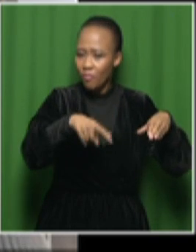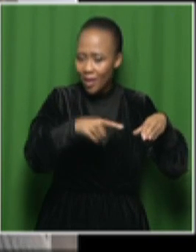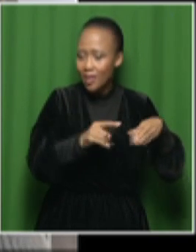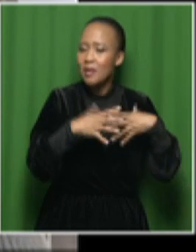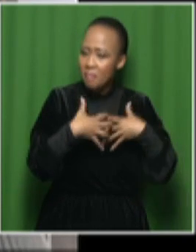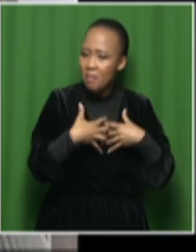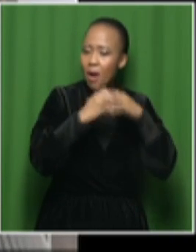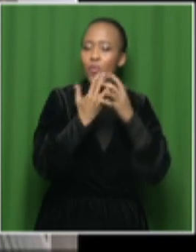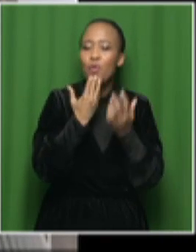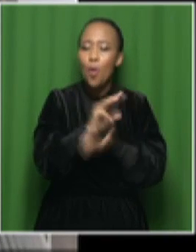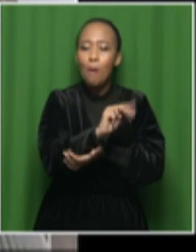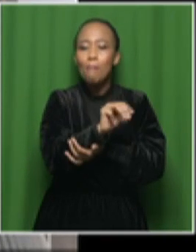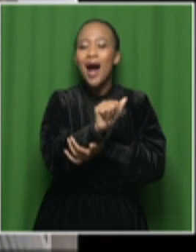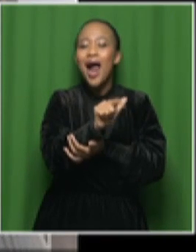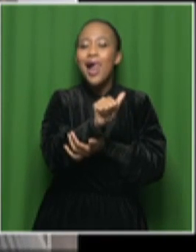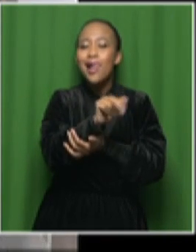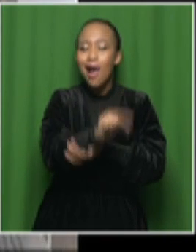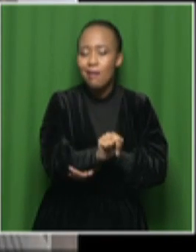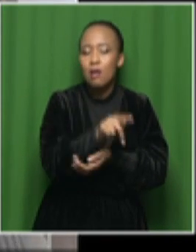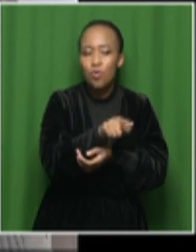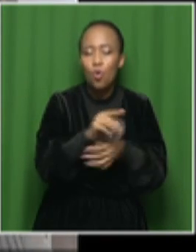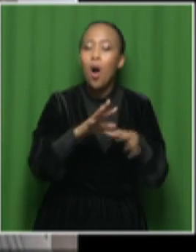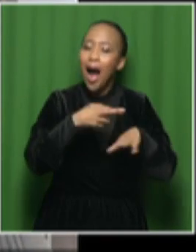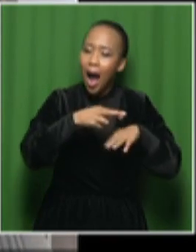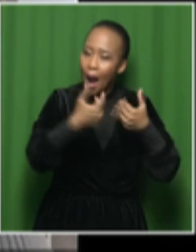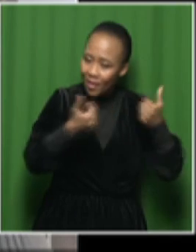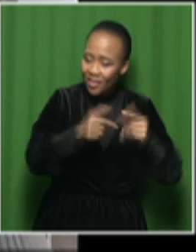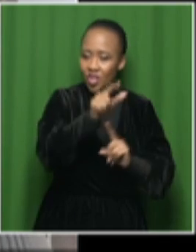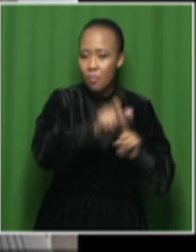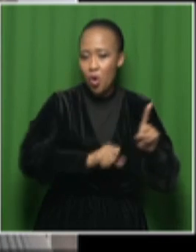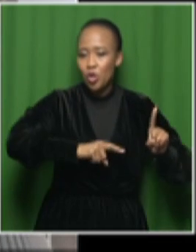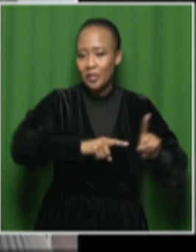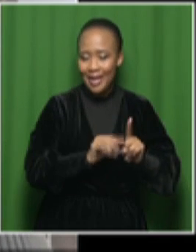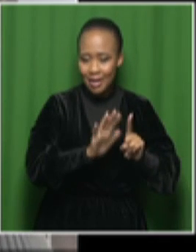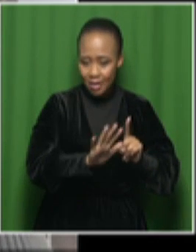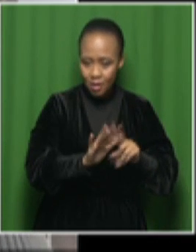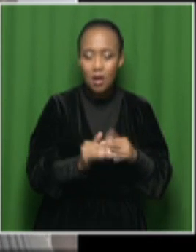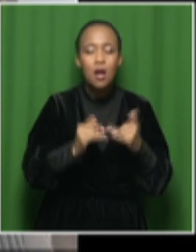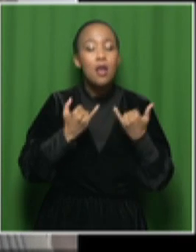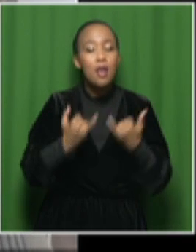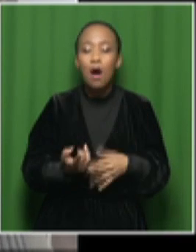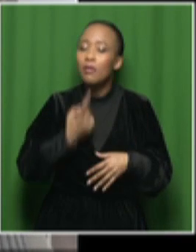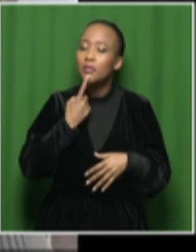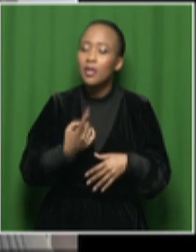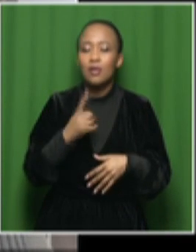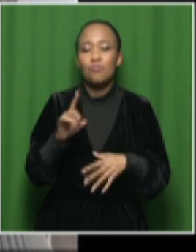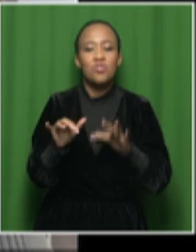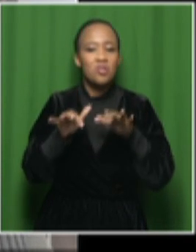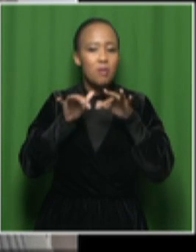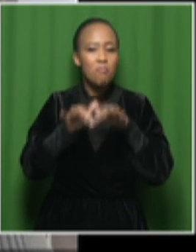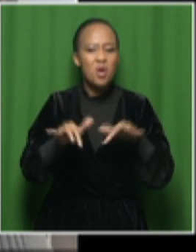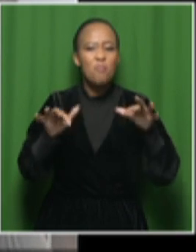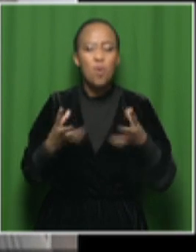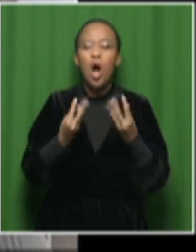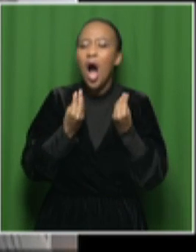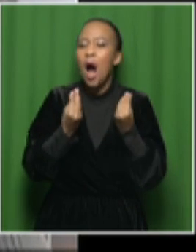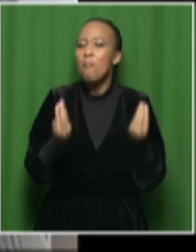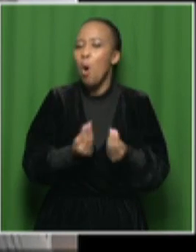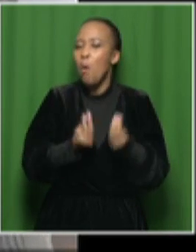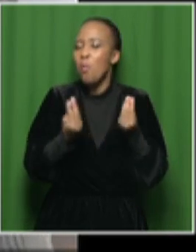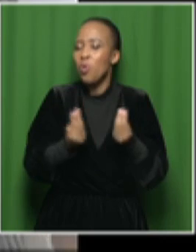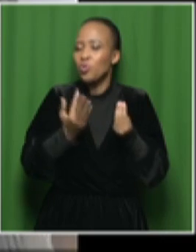and Malan, which was apartheid in Germany and Nazism. So you must not say because people are populist and maybe